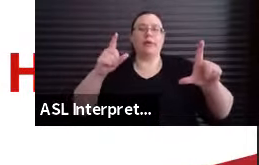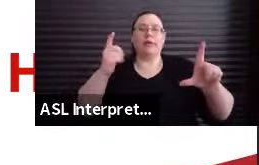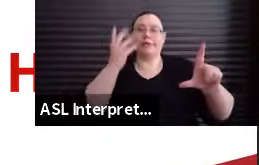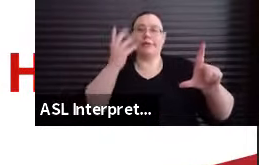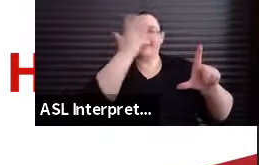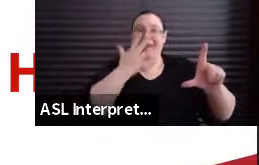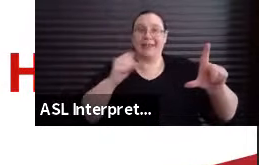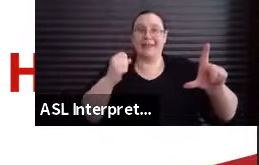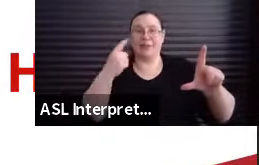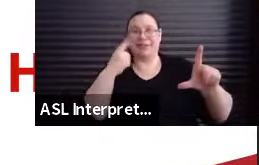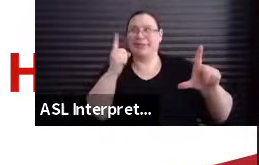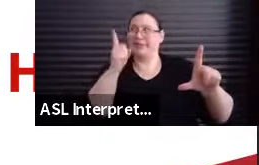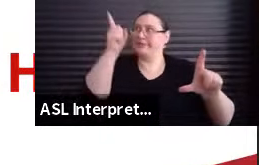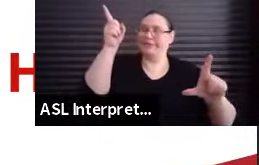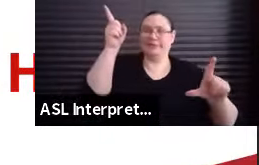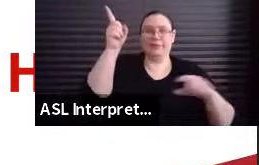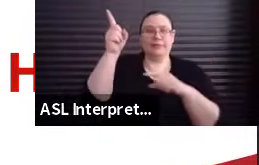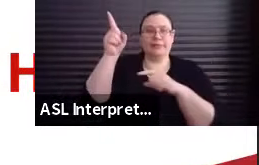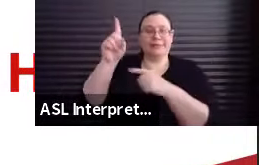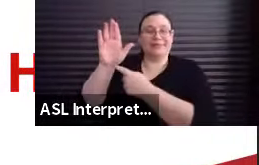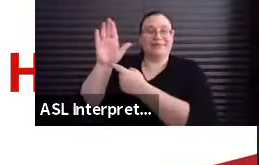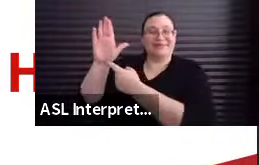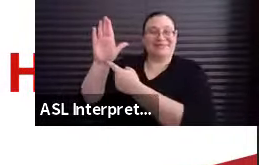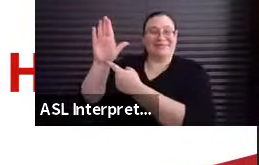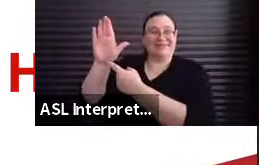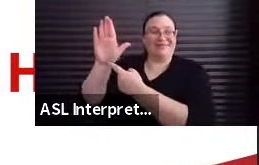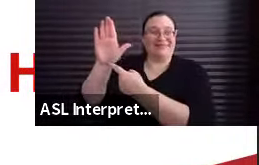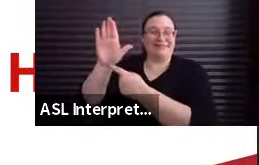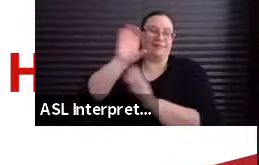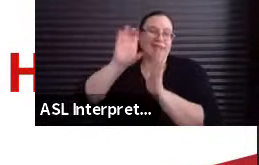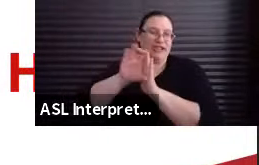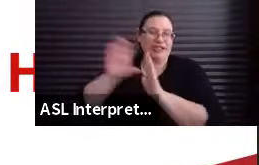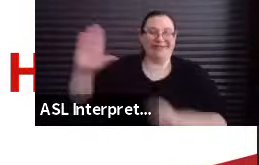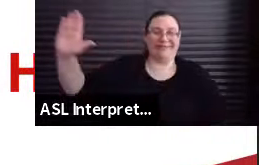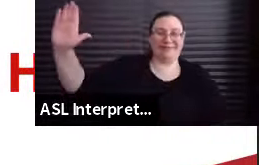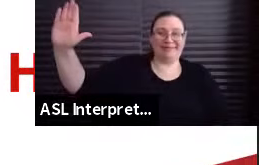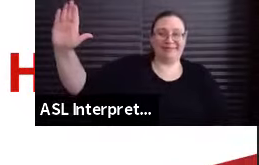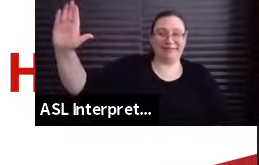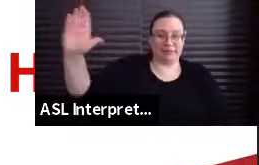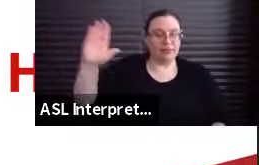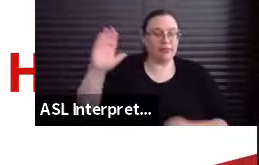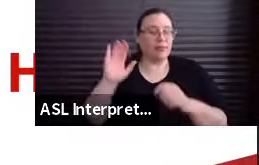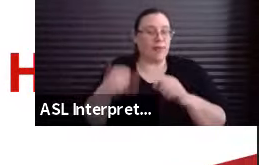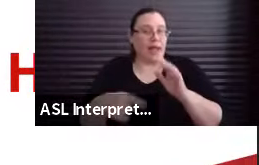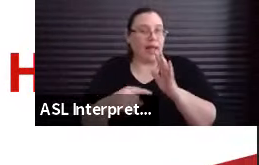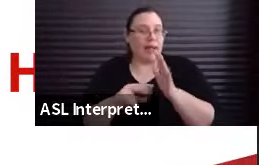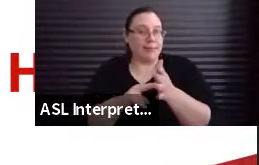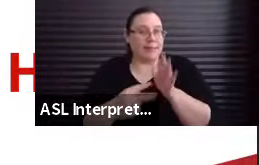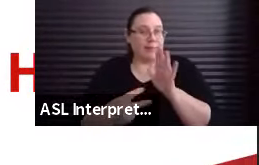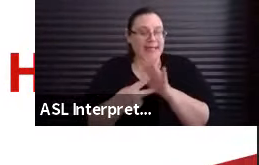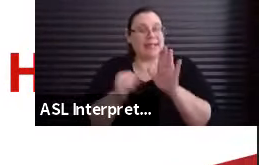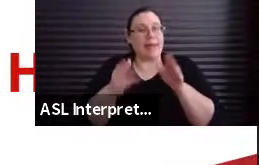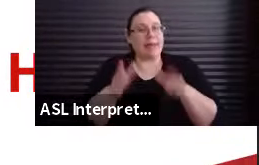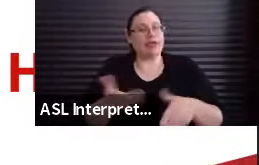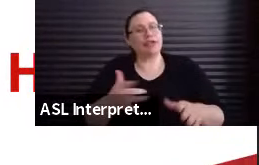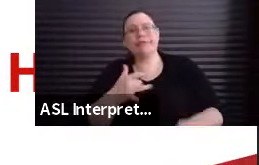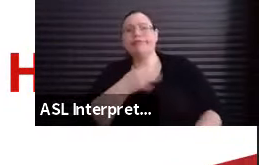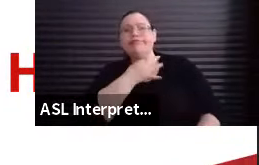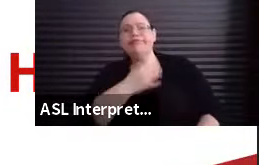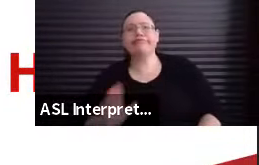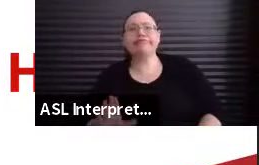person's face in the Zoom session will be this little hand icon indicating that that person has raised their